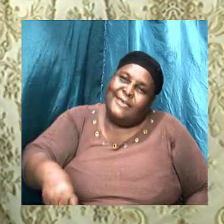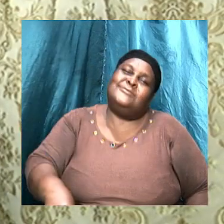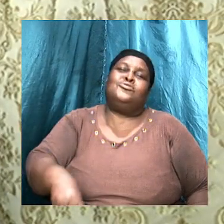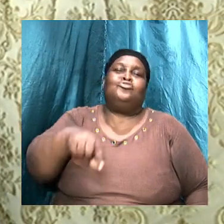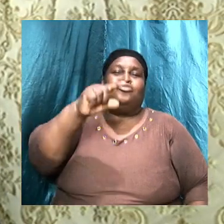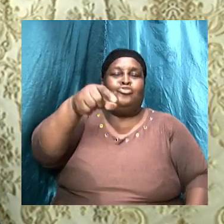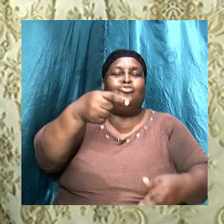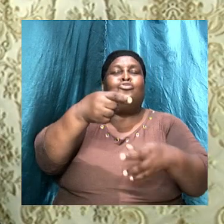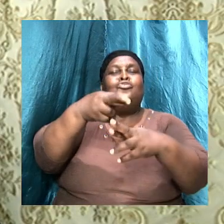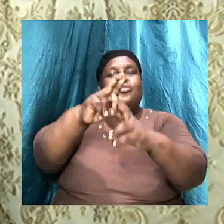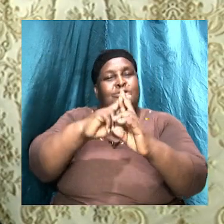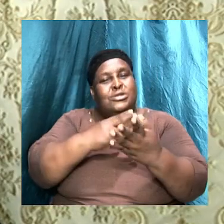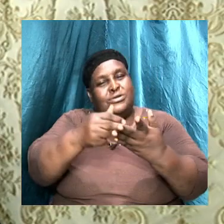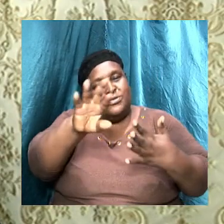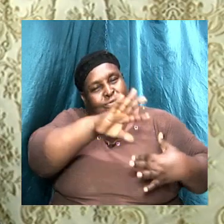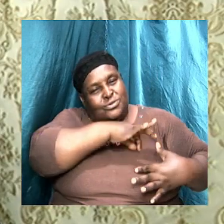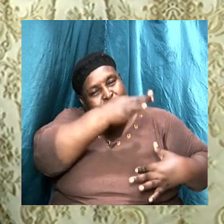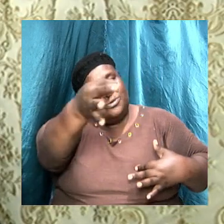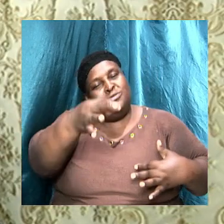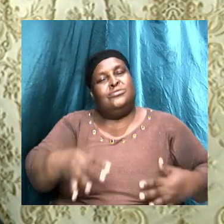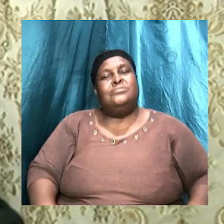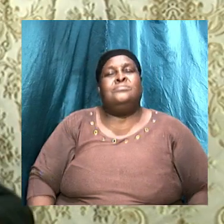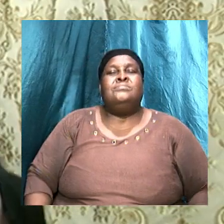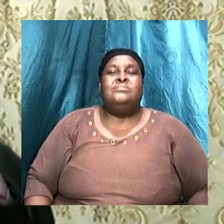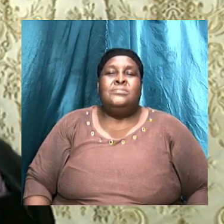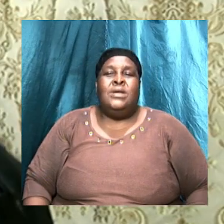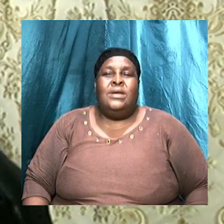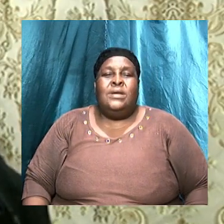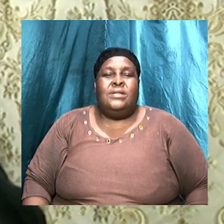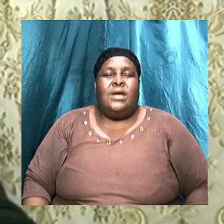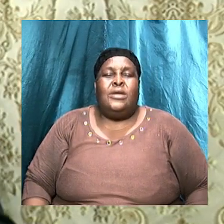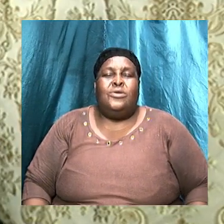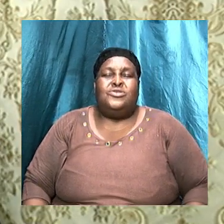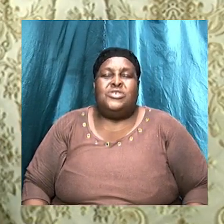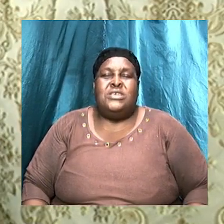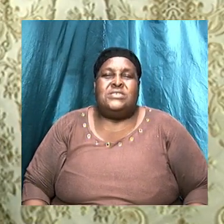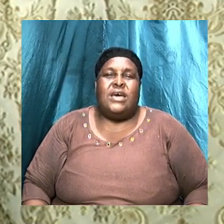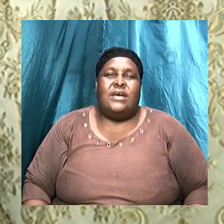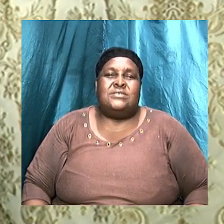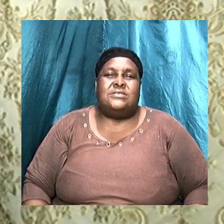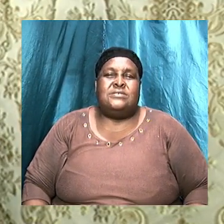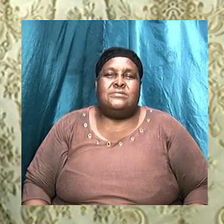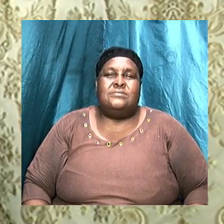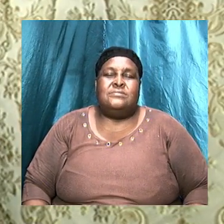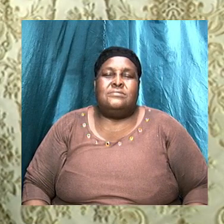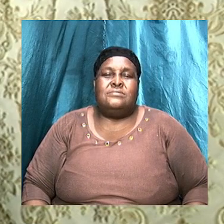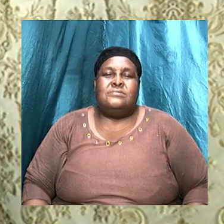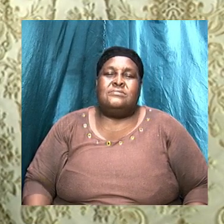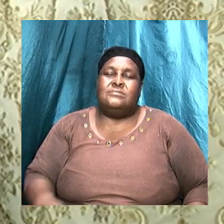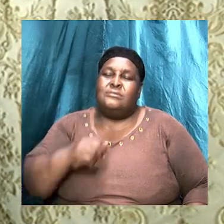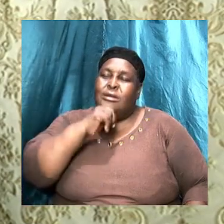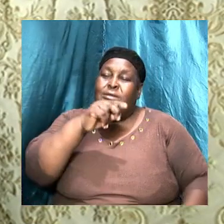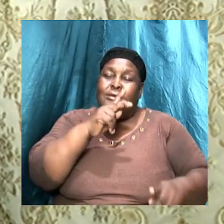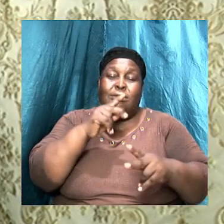will receive the Holy Ghost oh glory to God the doctrine look here if you're not careful enough if you're not careful